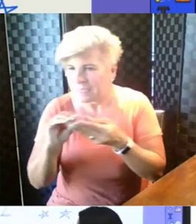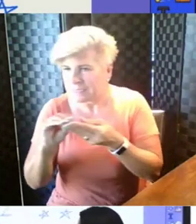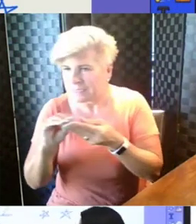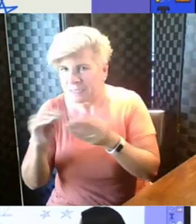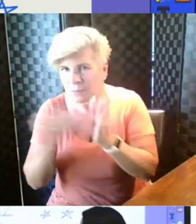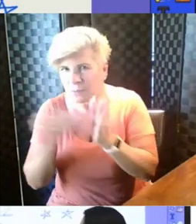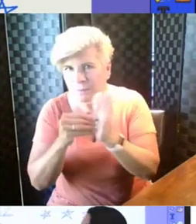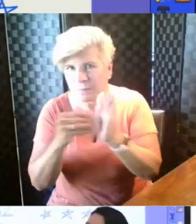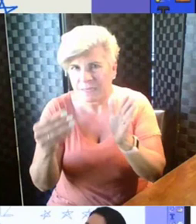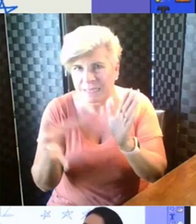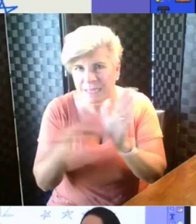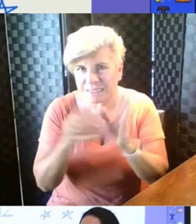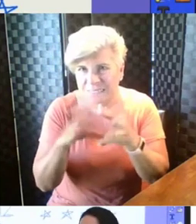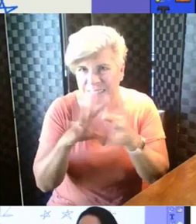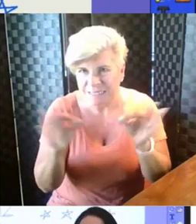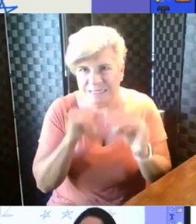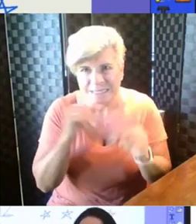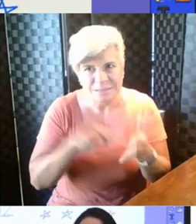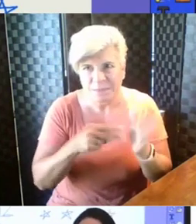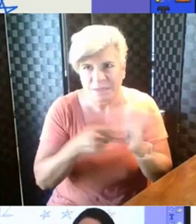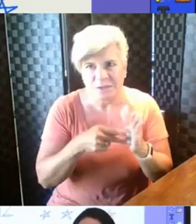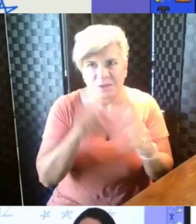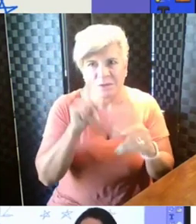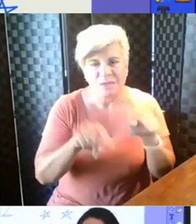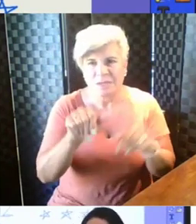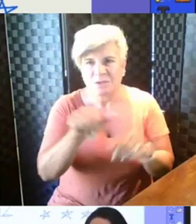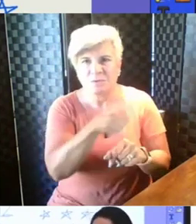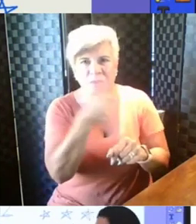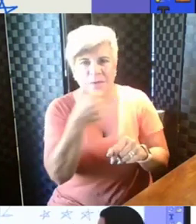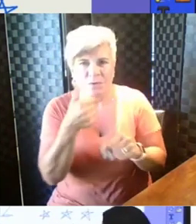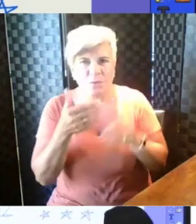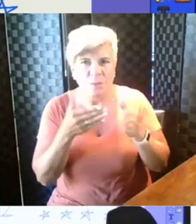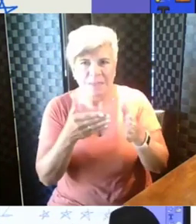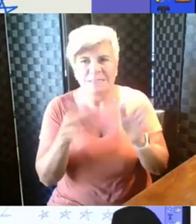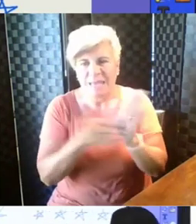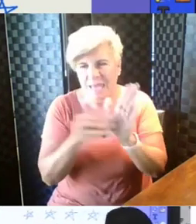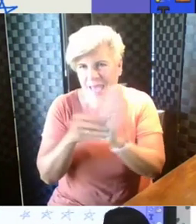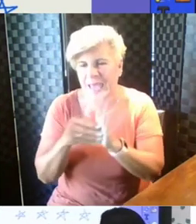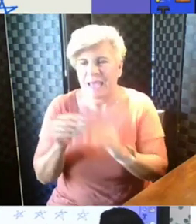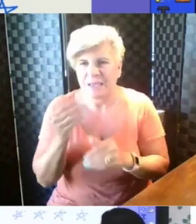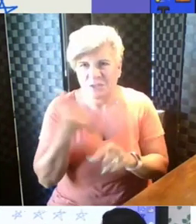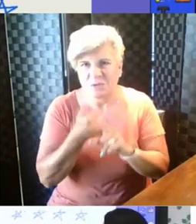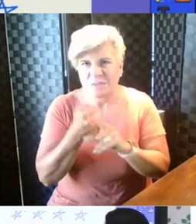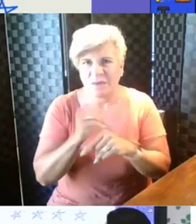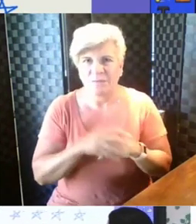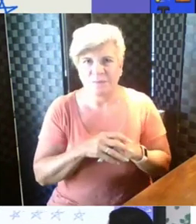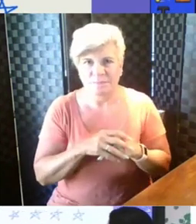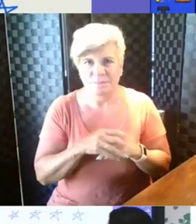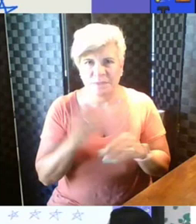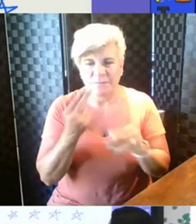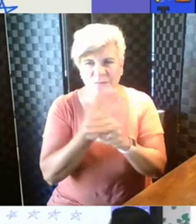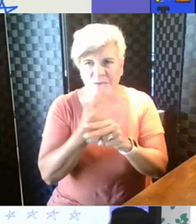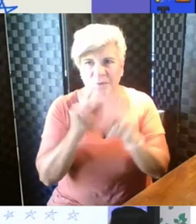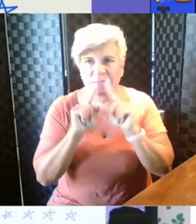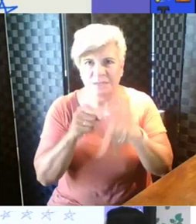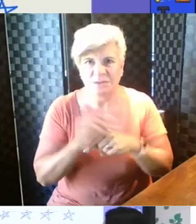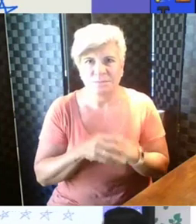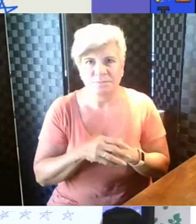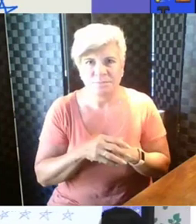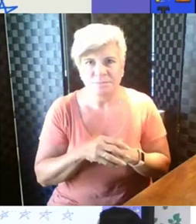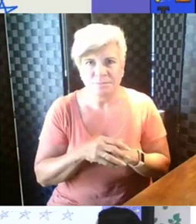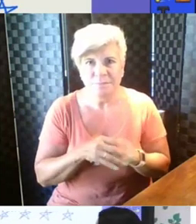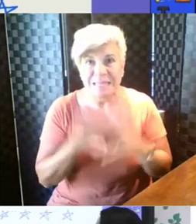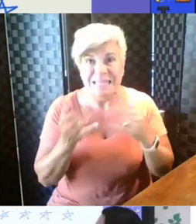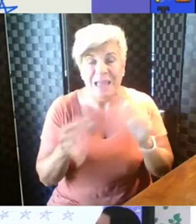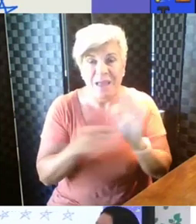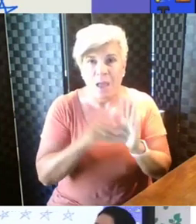repeated addition sentence does not mean that you cannot use other strategies to add those numbers together. So now we're